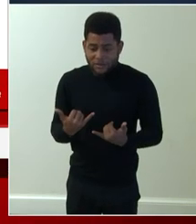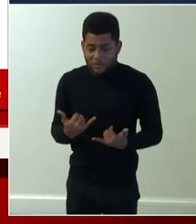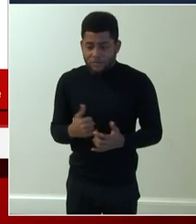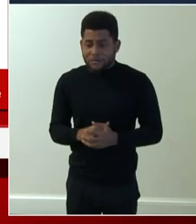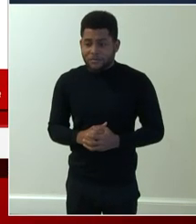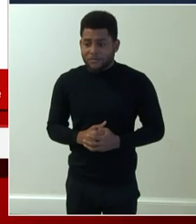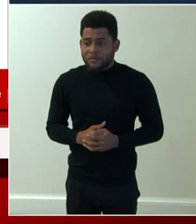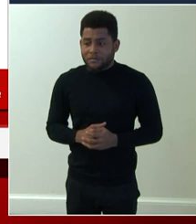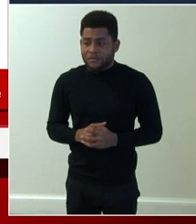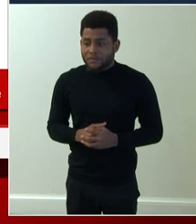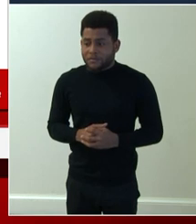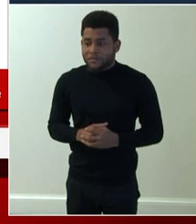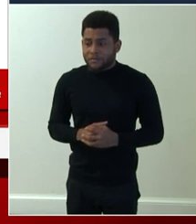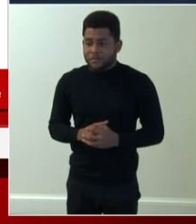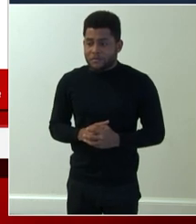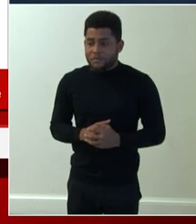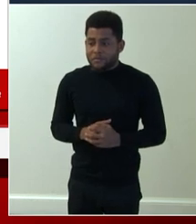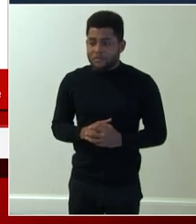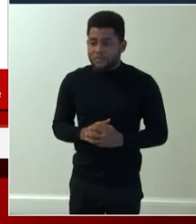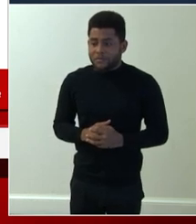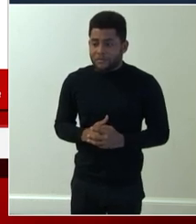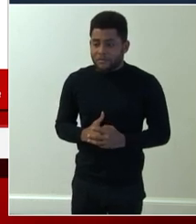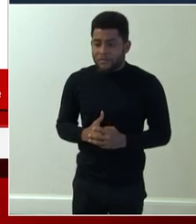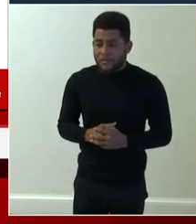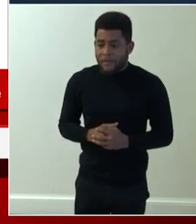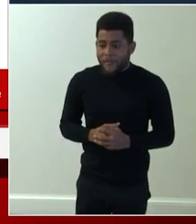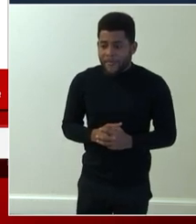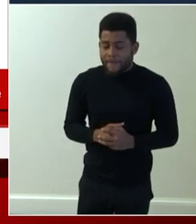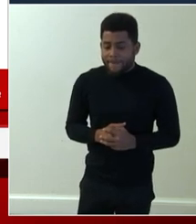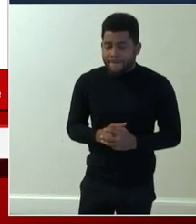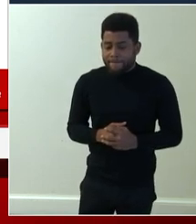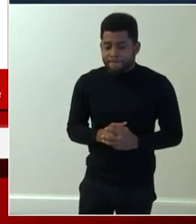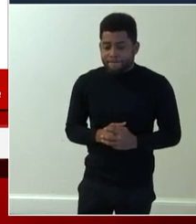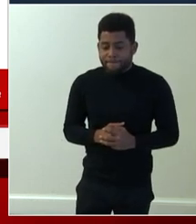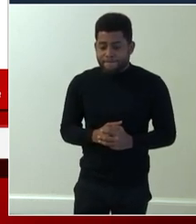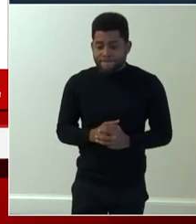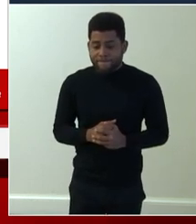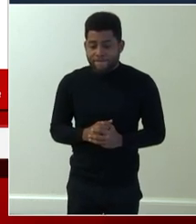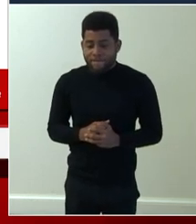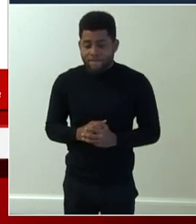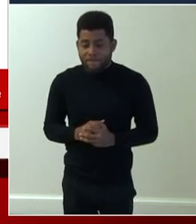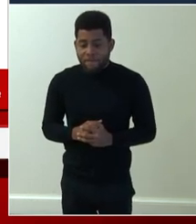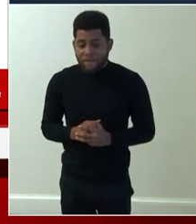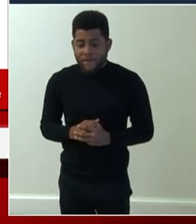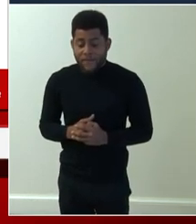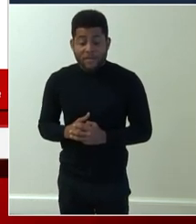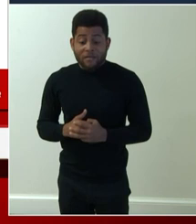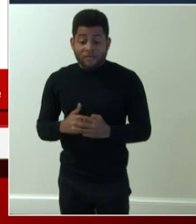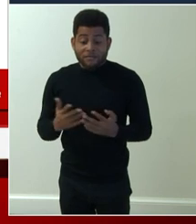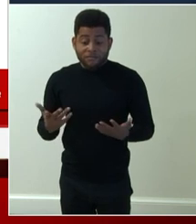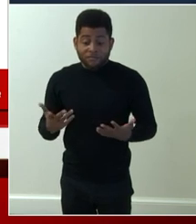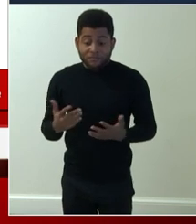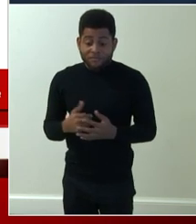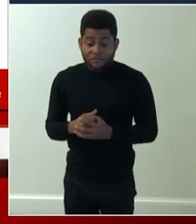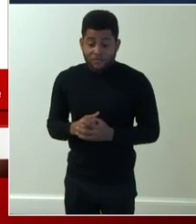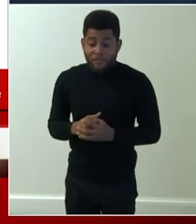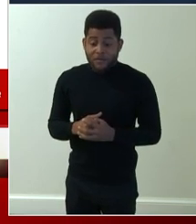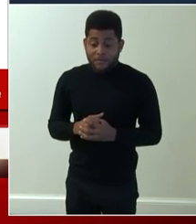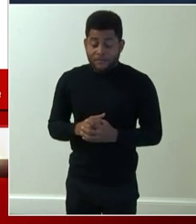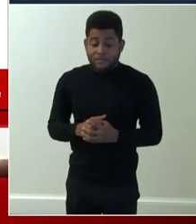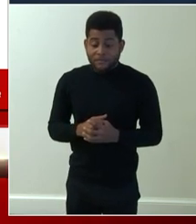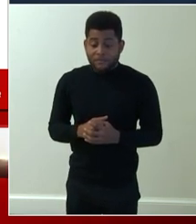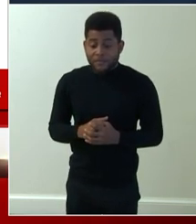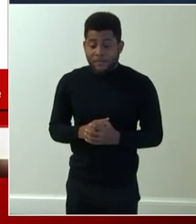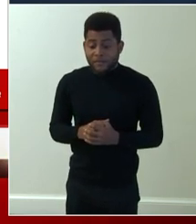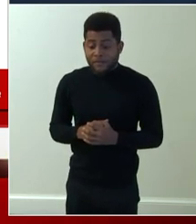is going to help us with Omicron. But 2 doses, we still want the unvaccinated to move to vaccinated is still